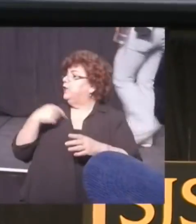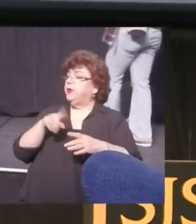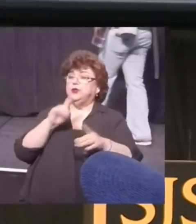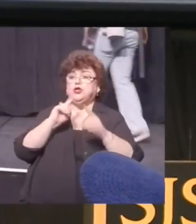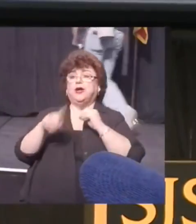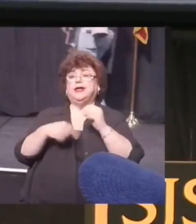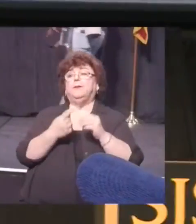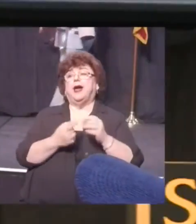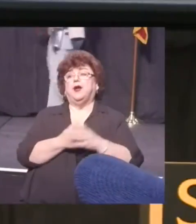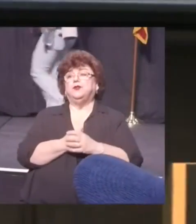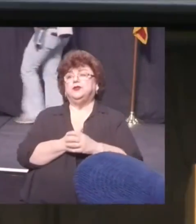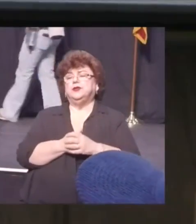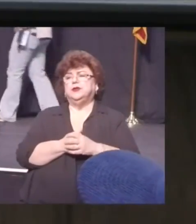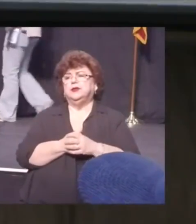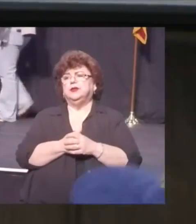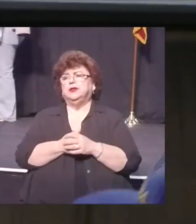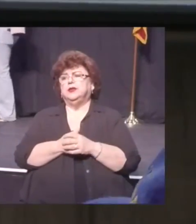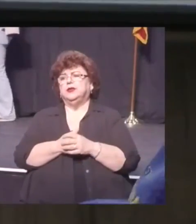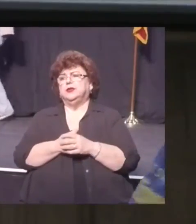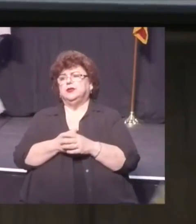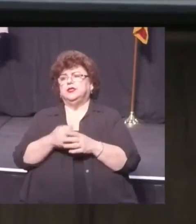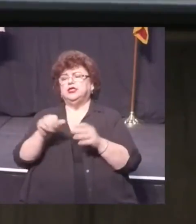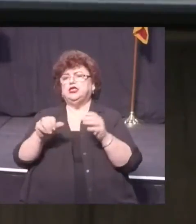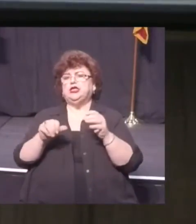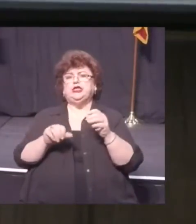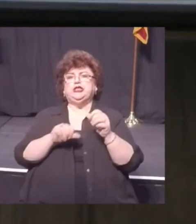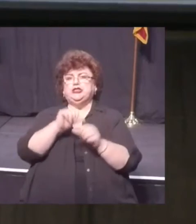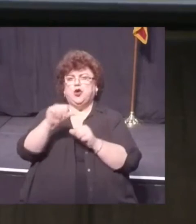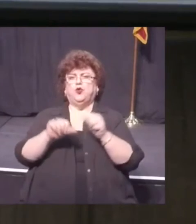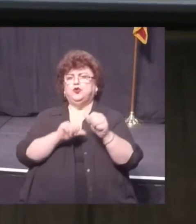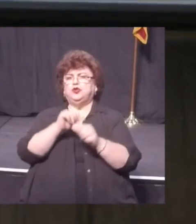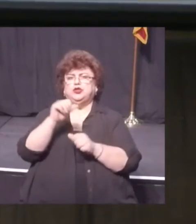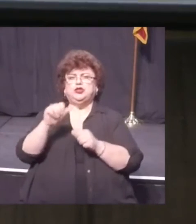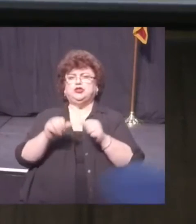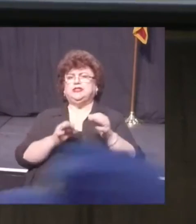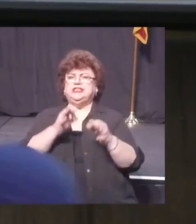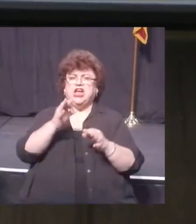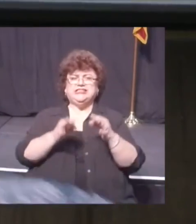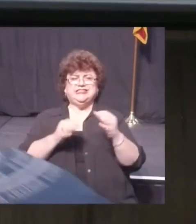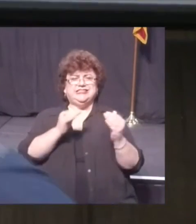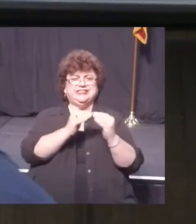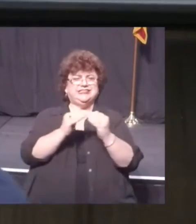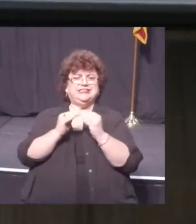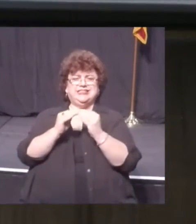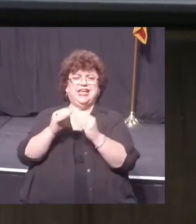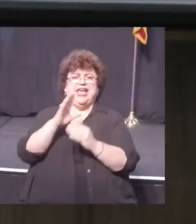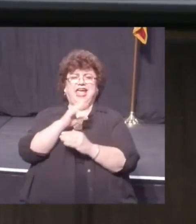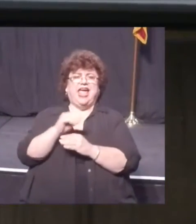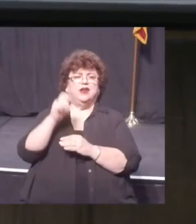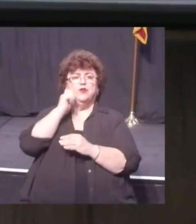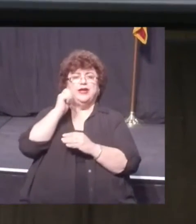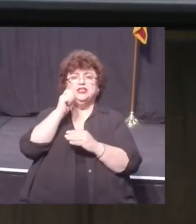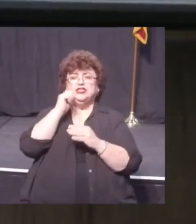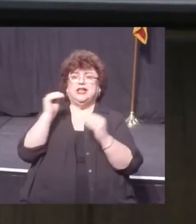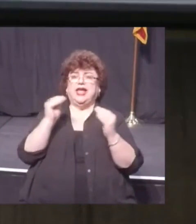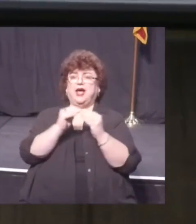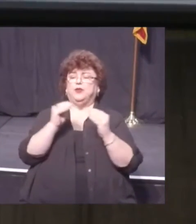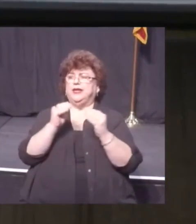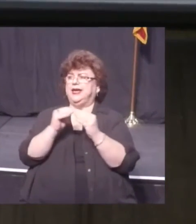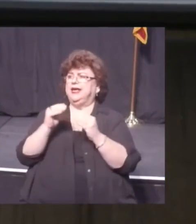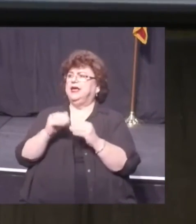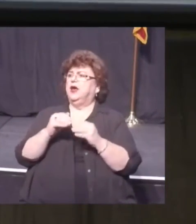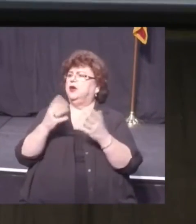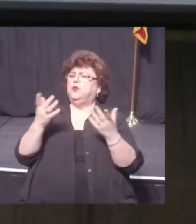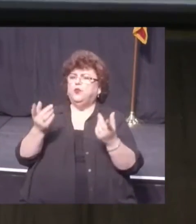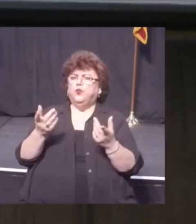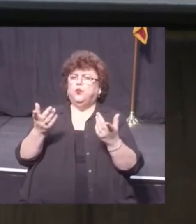So we were talking about the importance of social justice, human rights, and gender and racial equity. What can we do